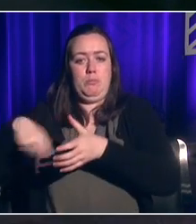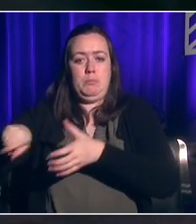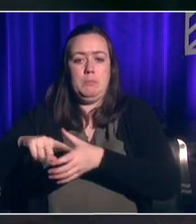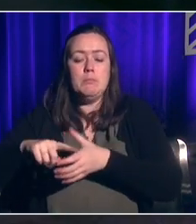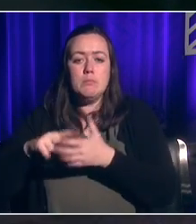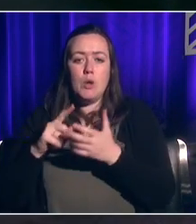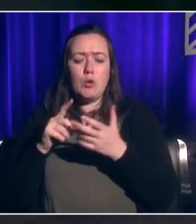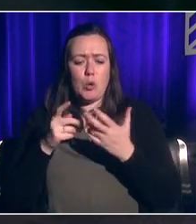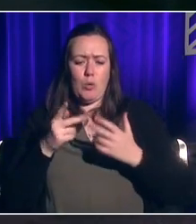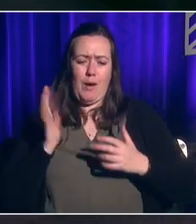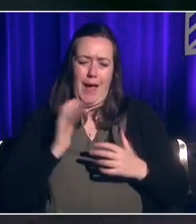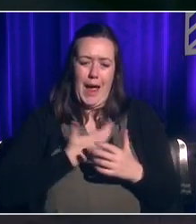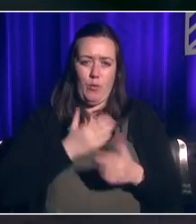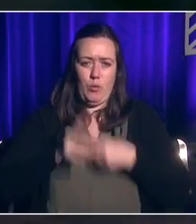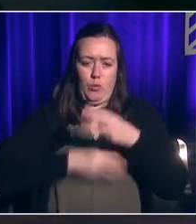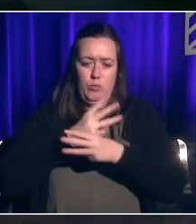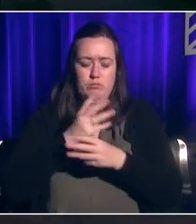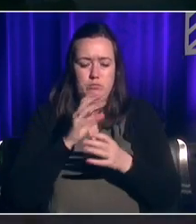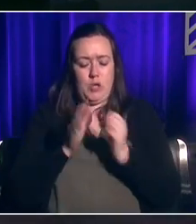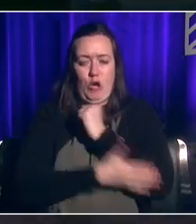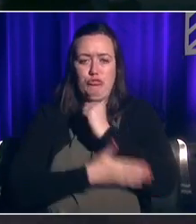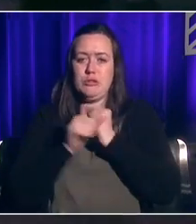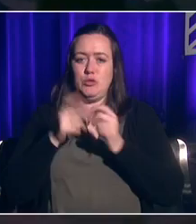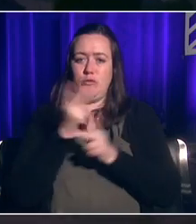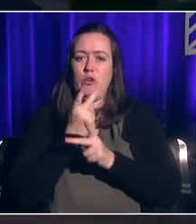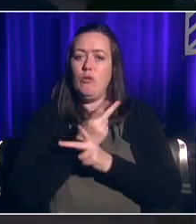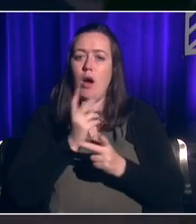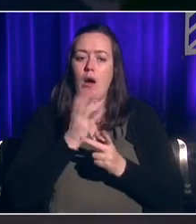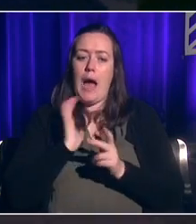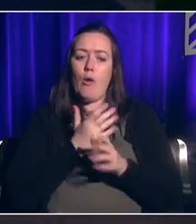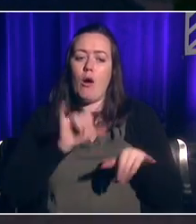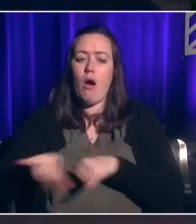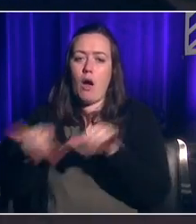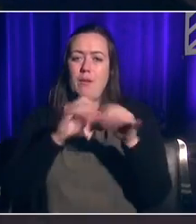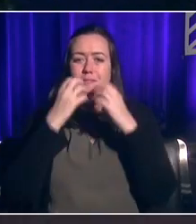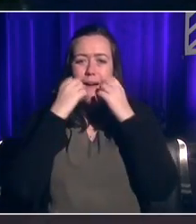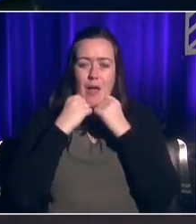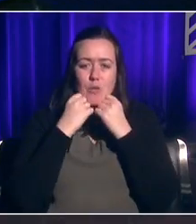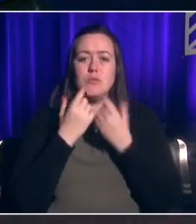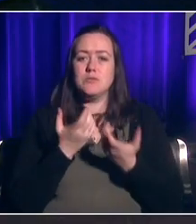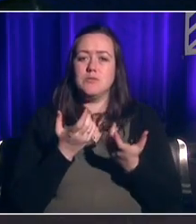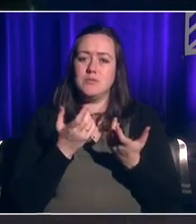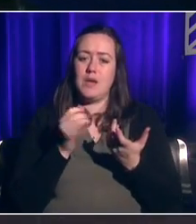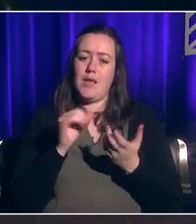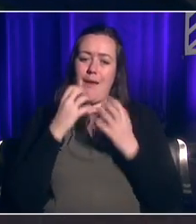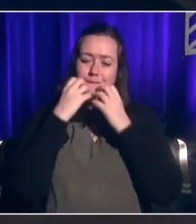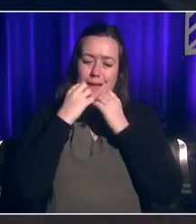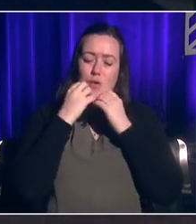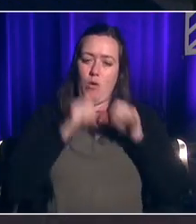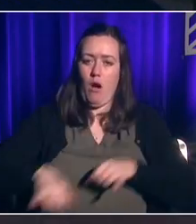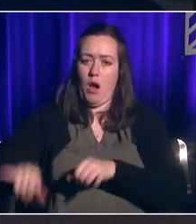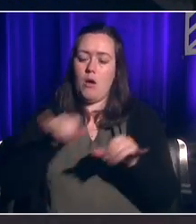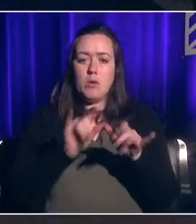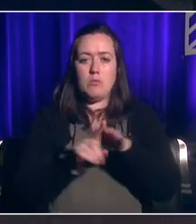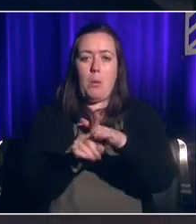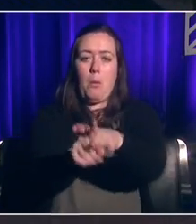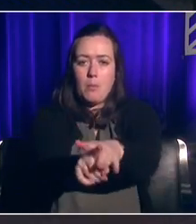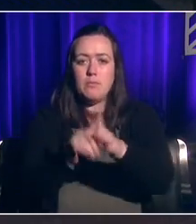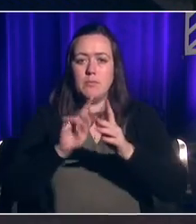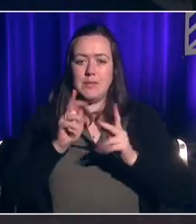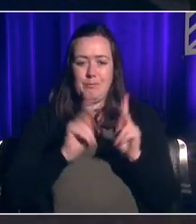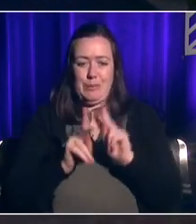values. And those common values are ever present in the young people that are constantly marching and asking and demanding for